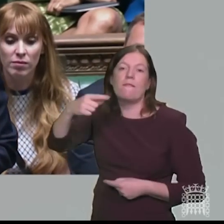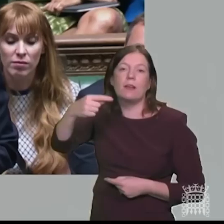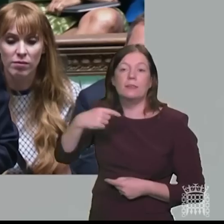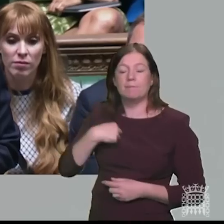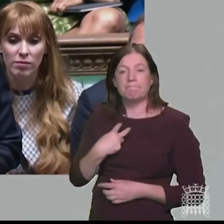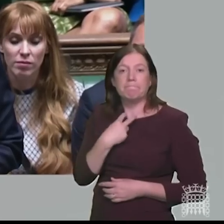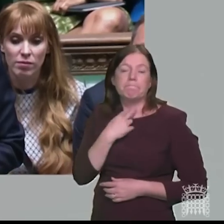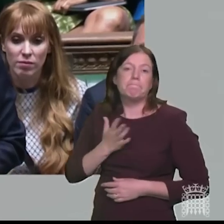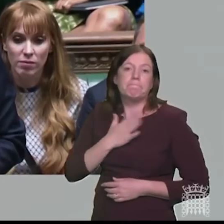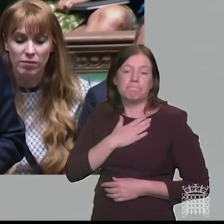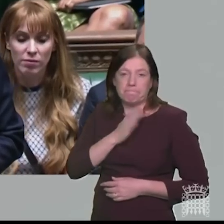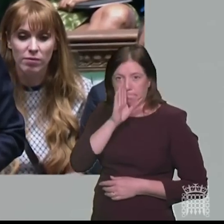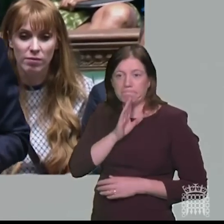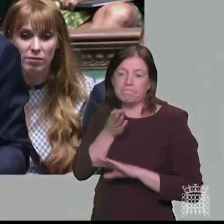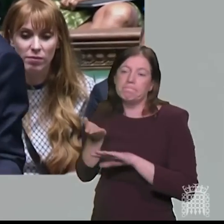her terribly.